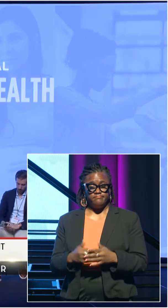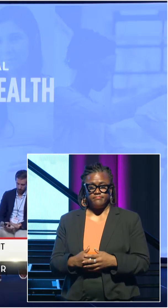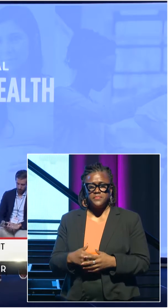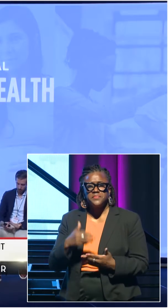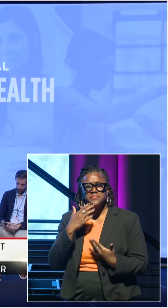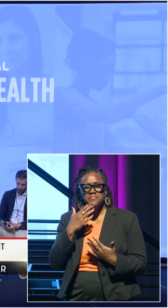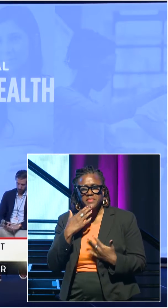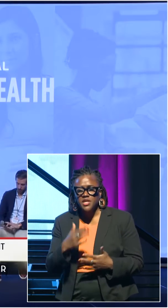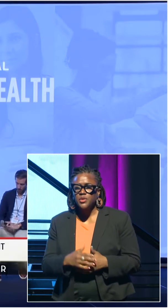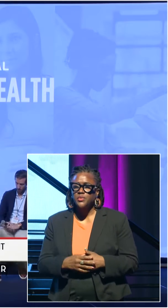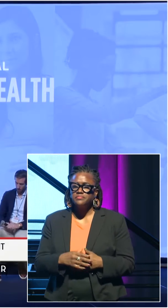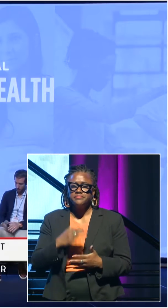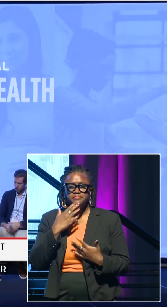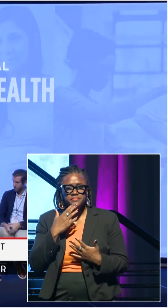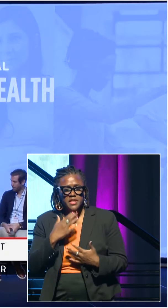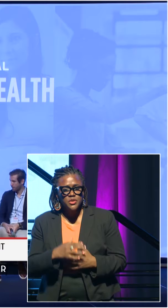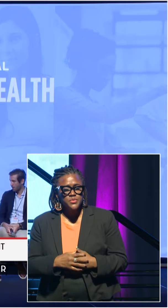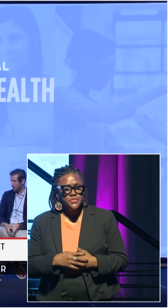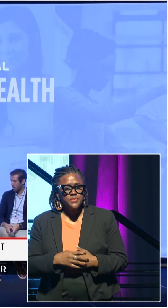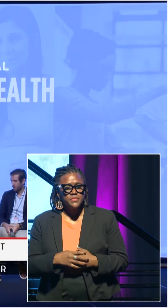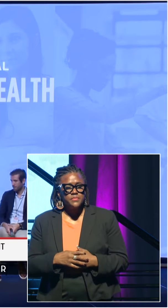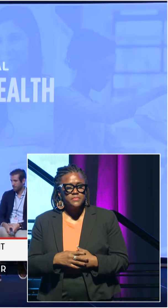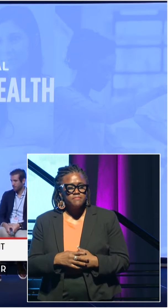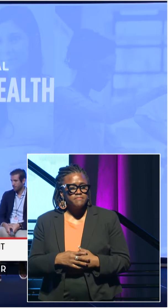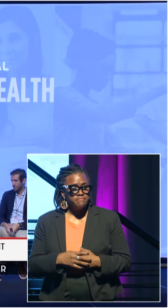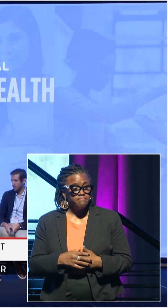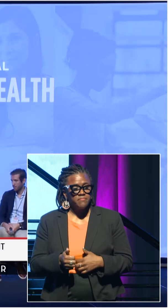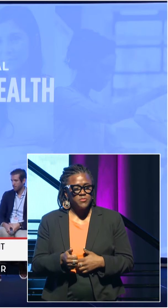Thank you, Milan. Thank you.